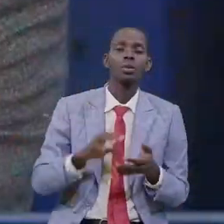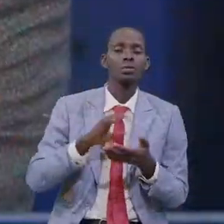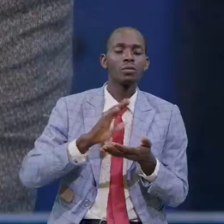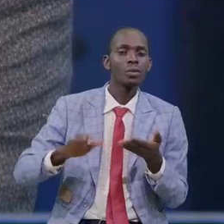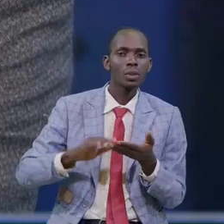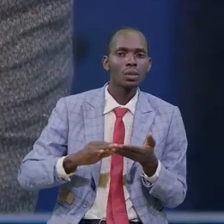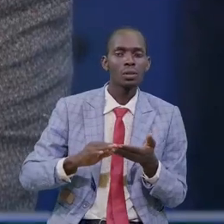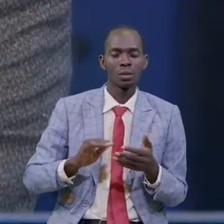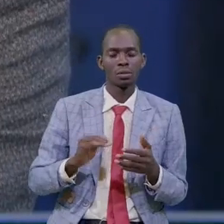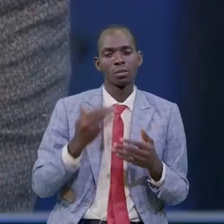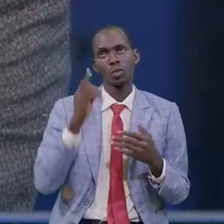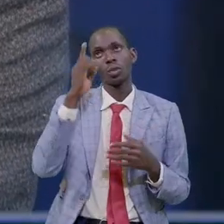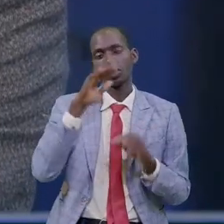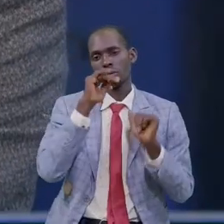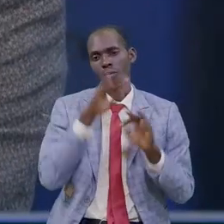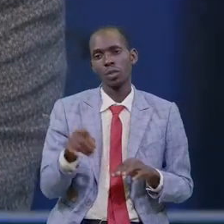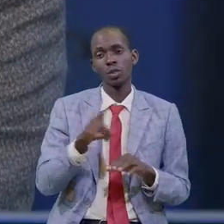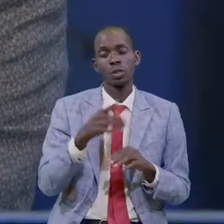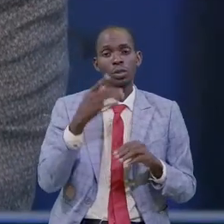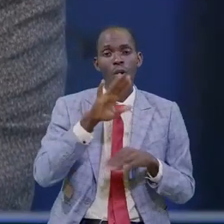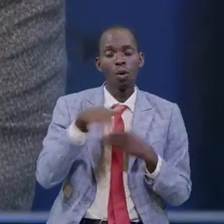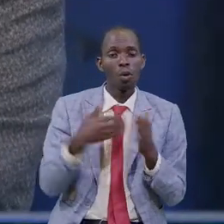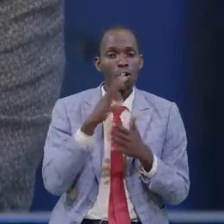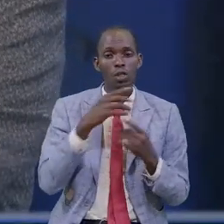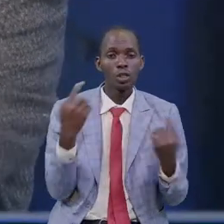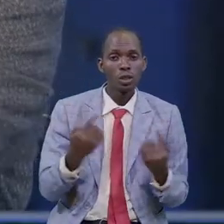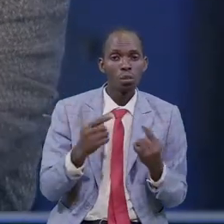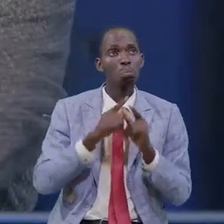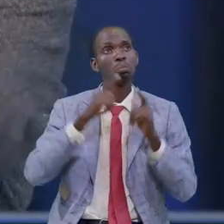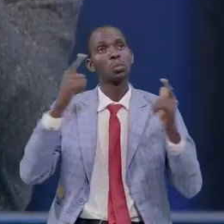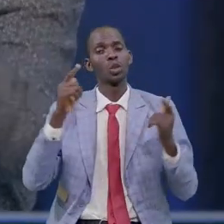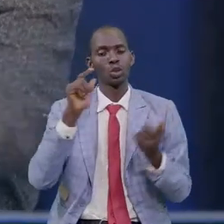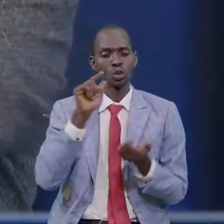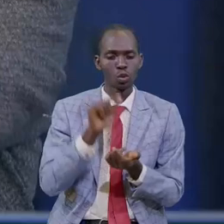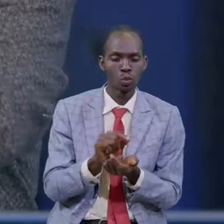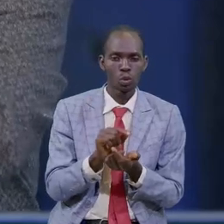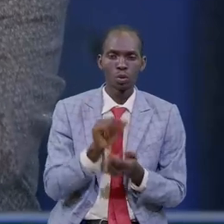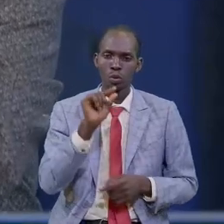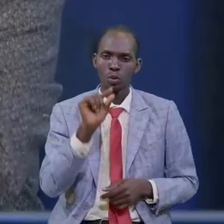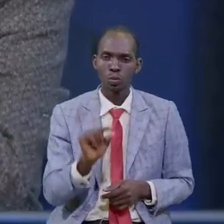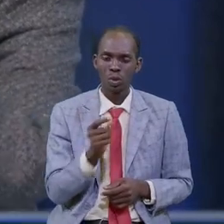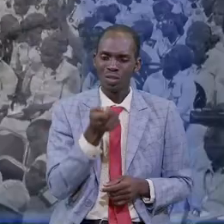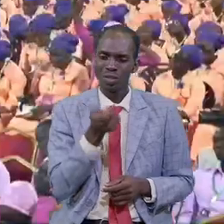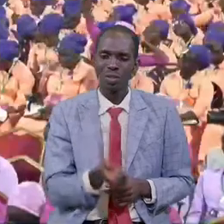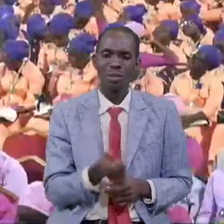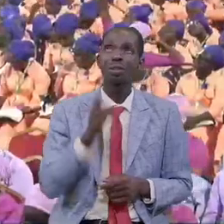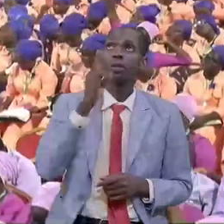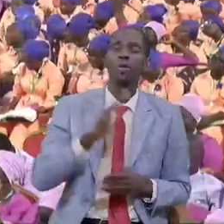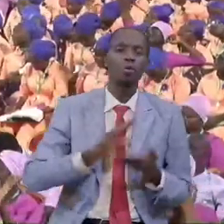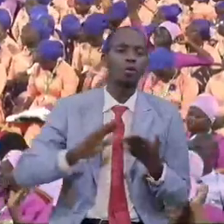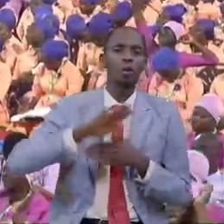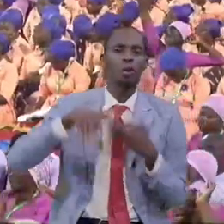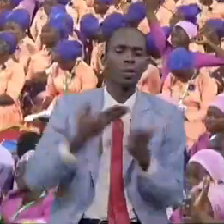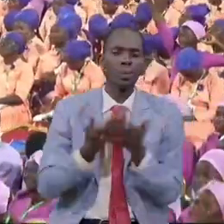one, the great one, the big one, the little one, God forgives tonight in Jesus' name.